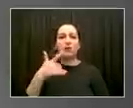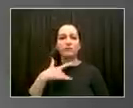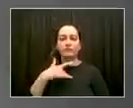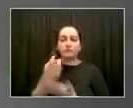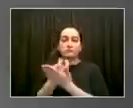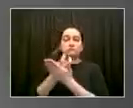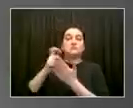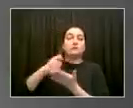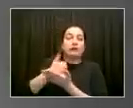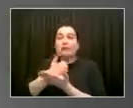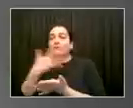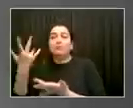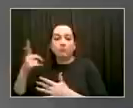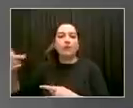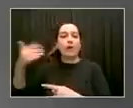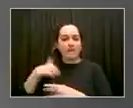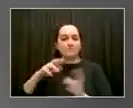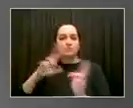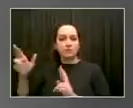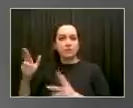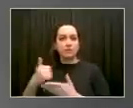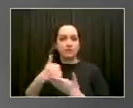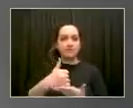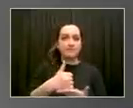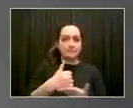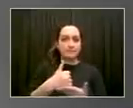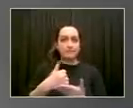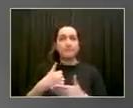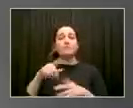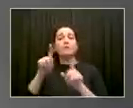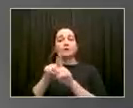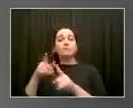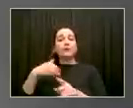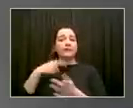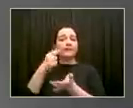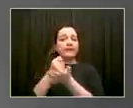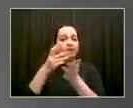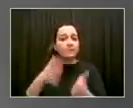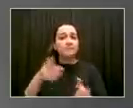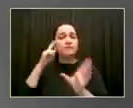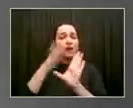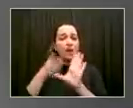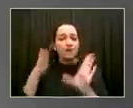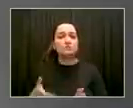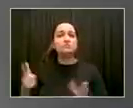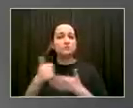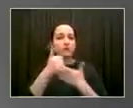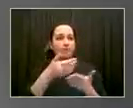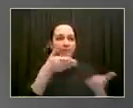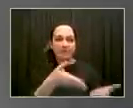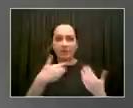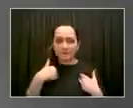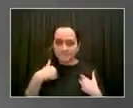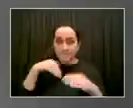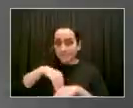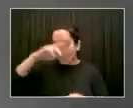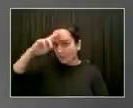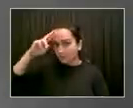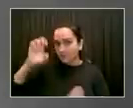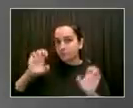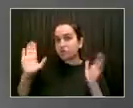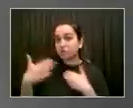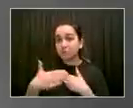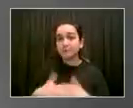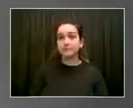on the streets myself with outreach workers, and I think New York City, having come from